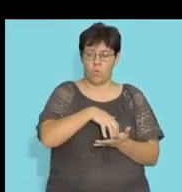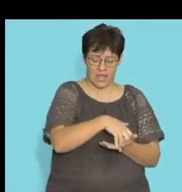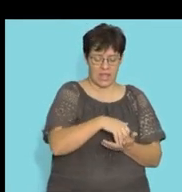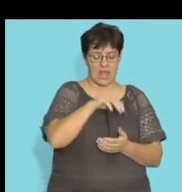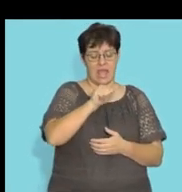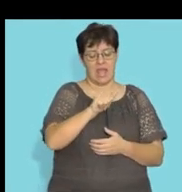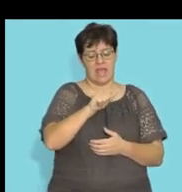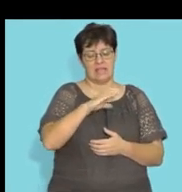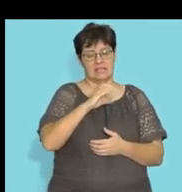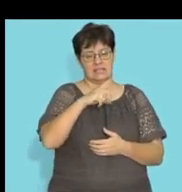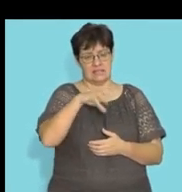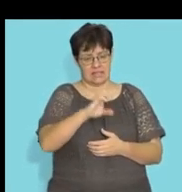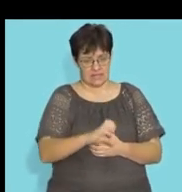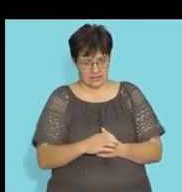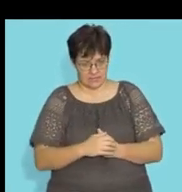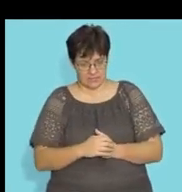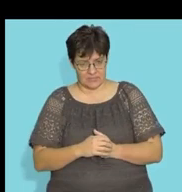weak acidic.